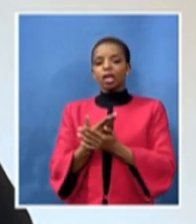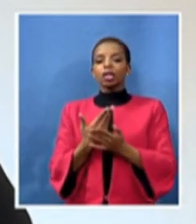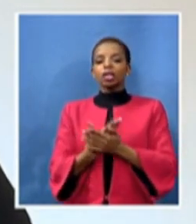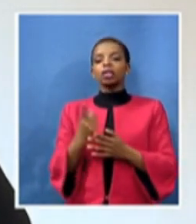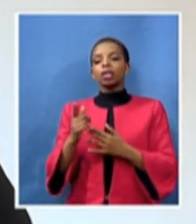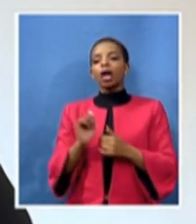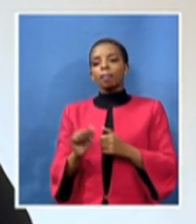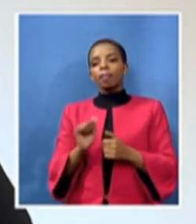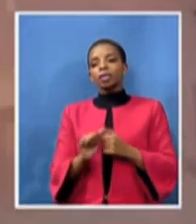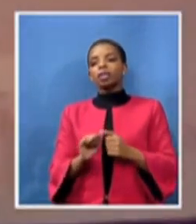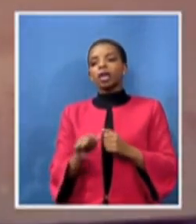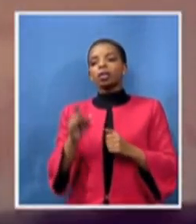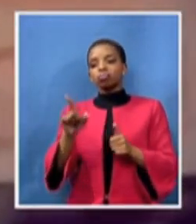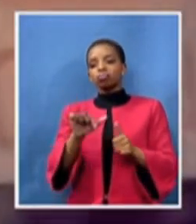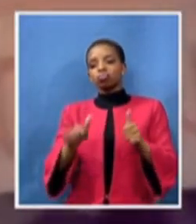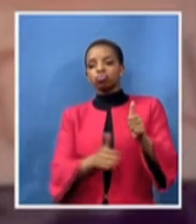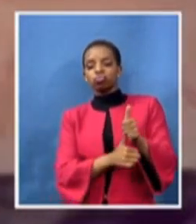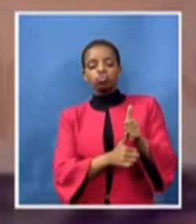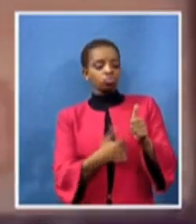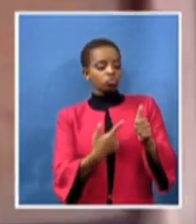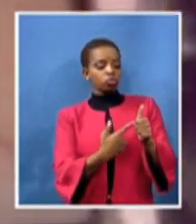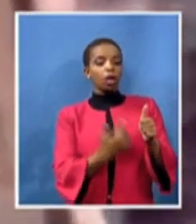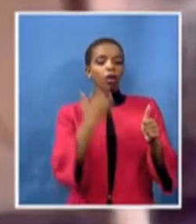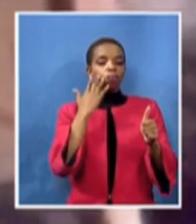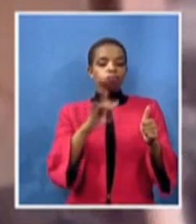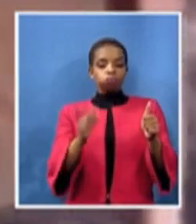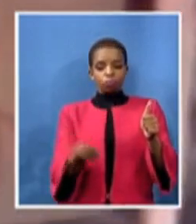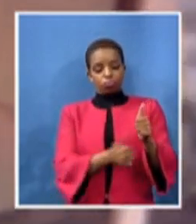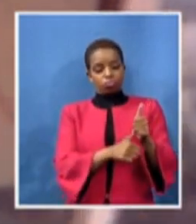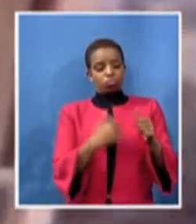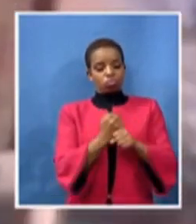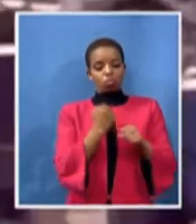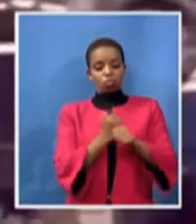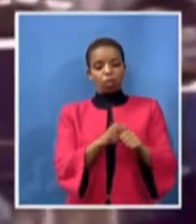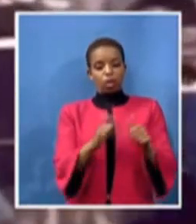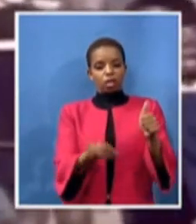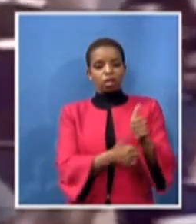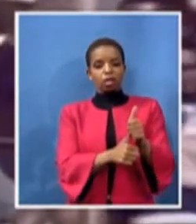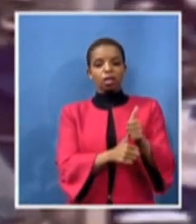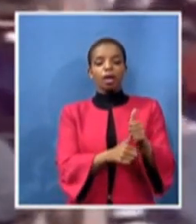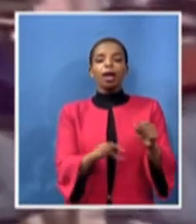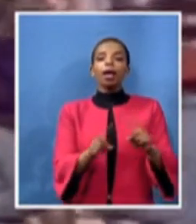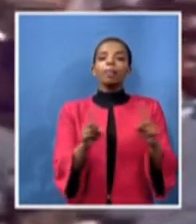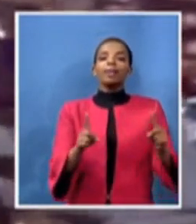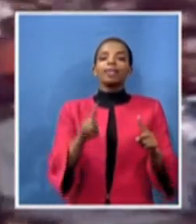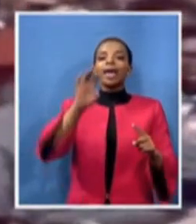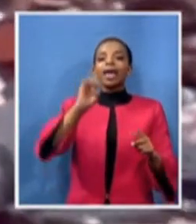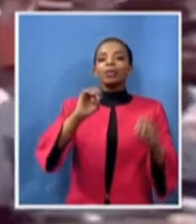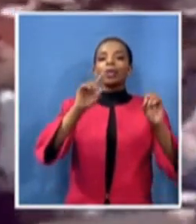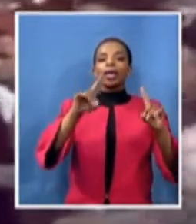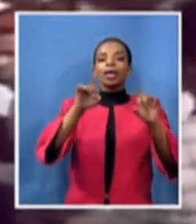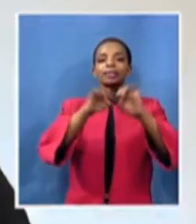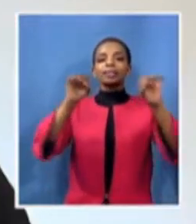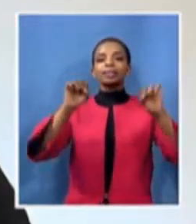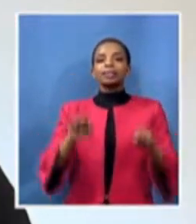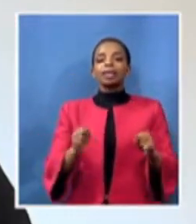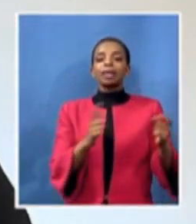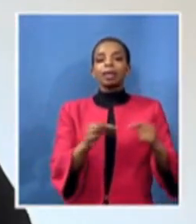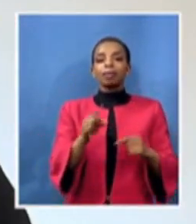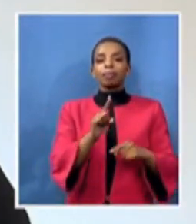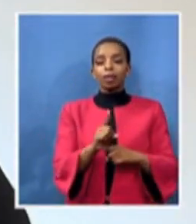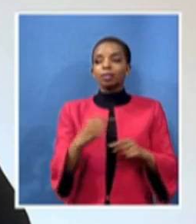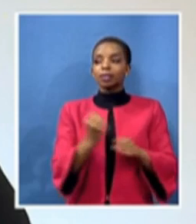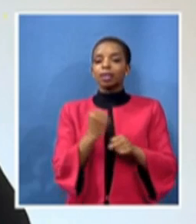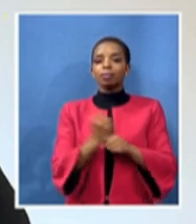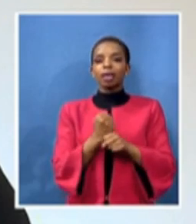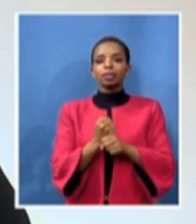reach the workplace. An education system which subconsciously made African indigenous people inferior. One simple